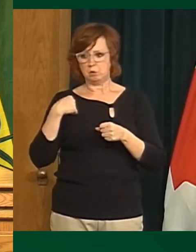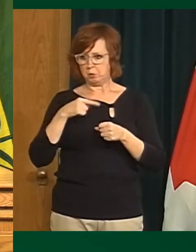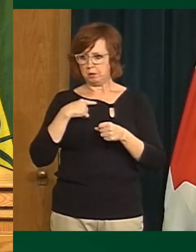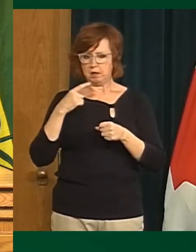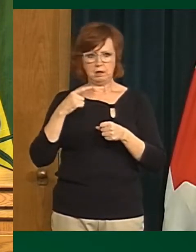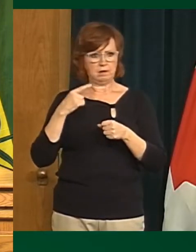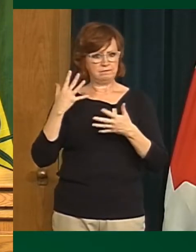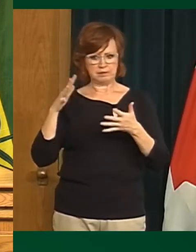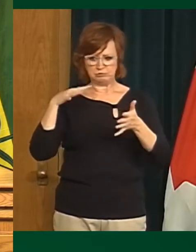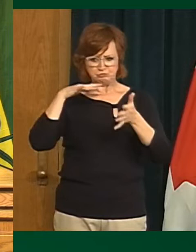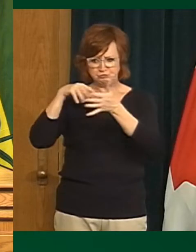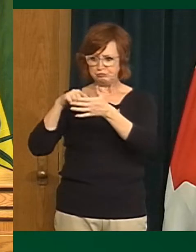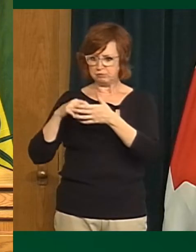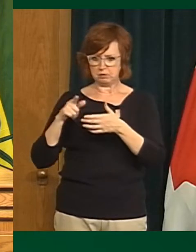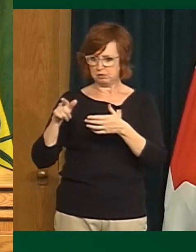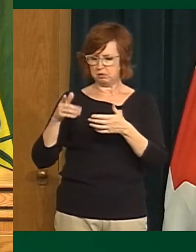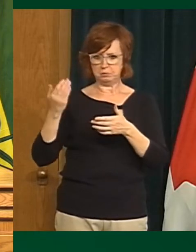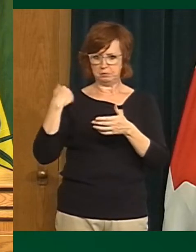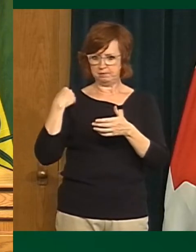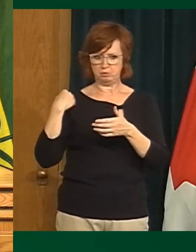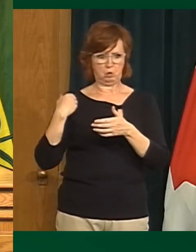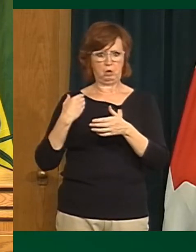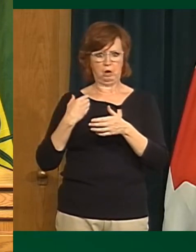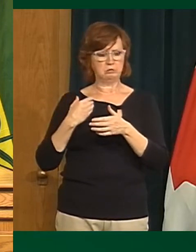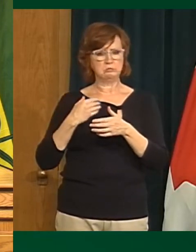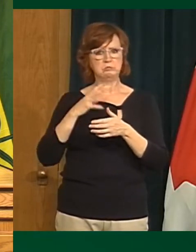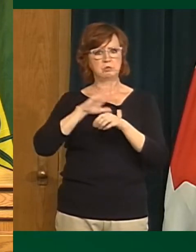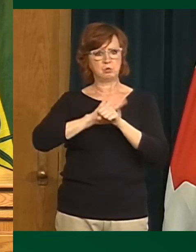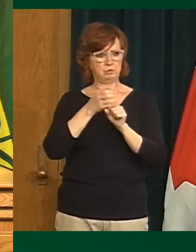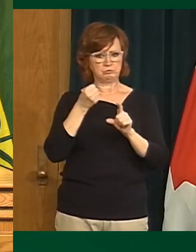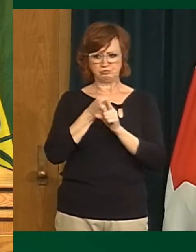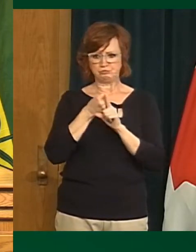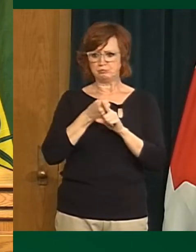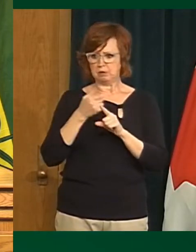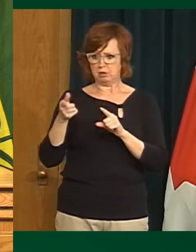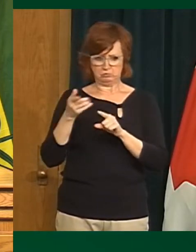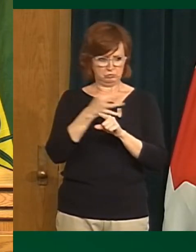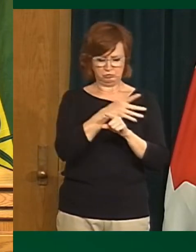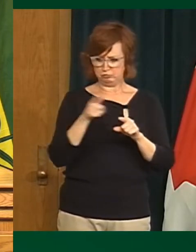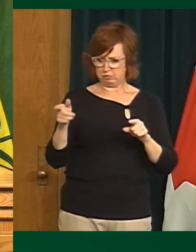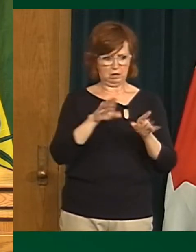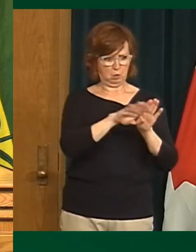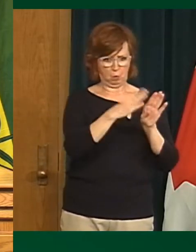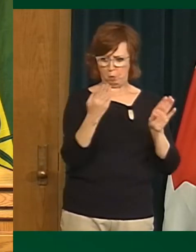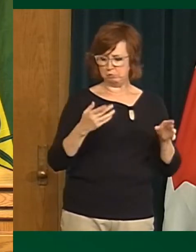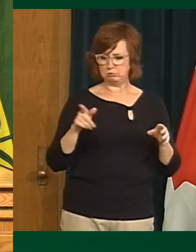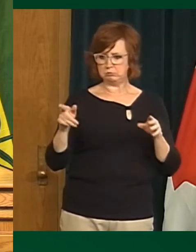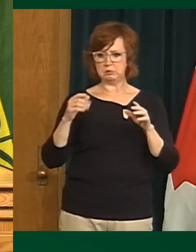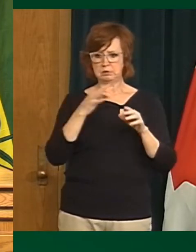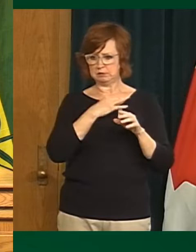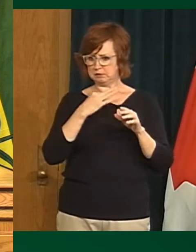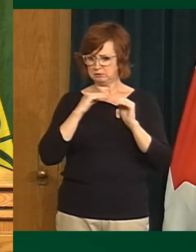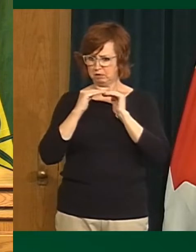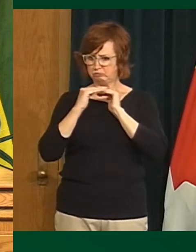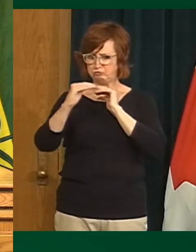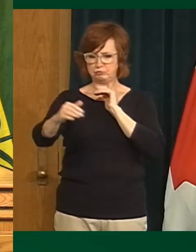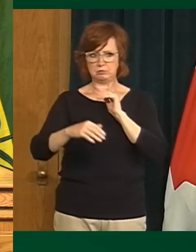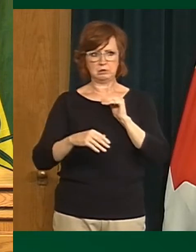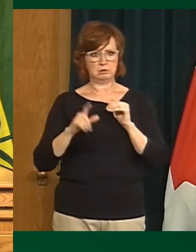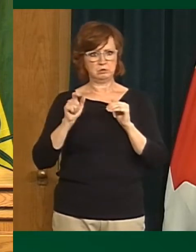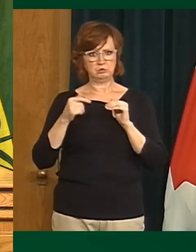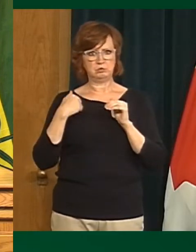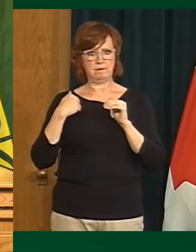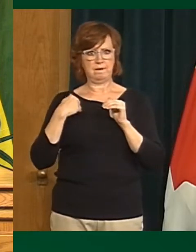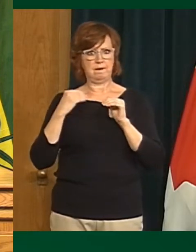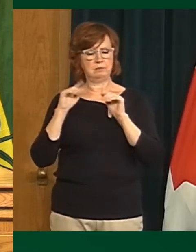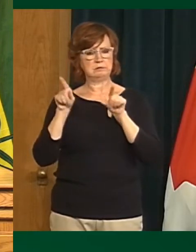before, so assuming that the staff stays stable over the summer months, we shouldn't see a break in services for those other facilities. We